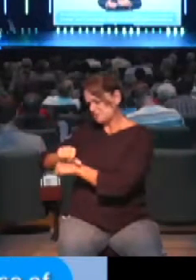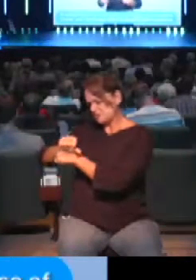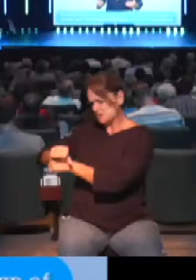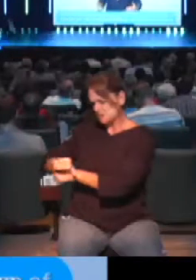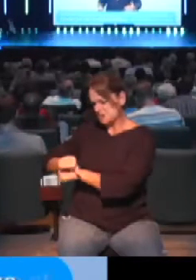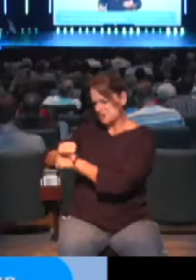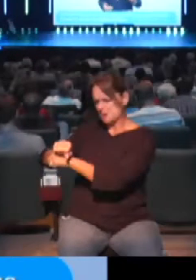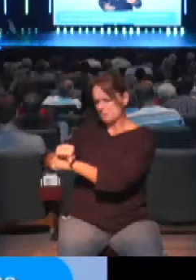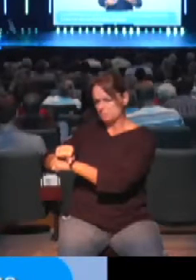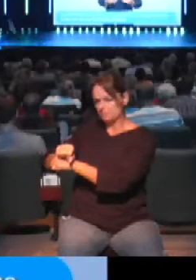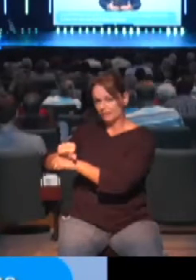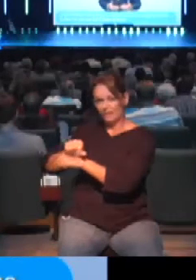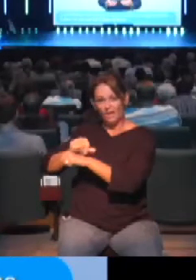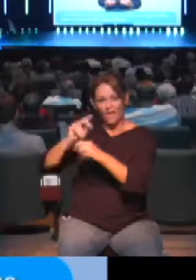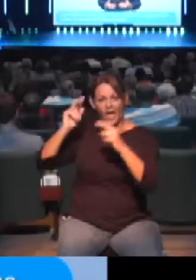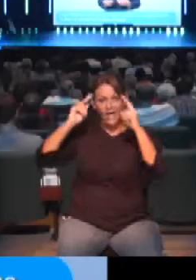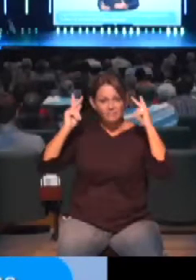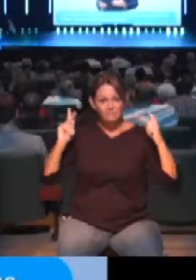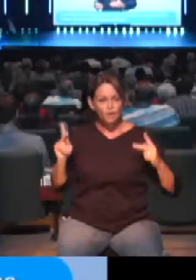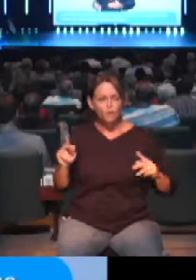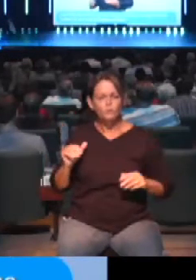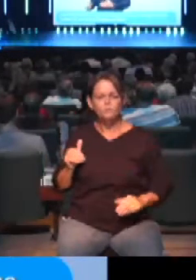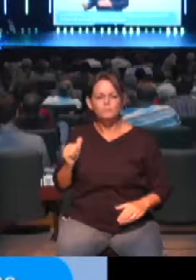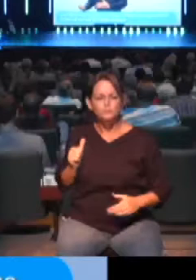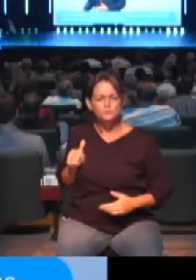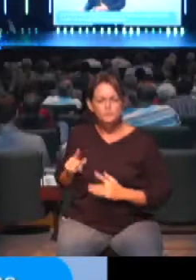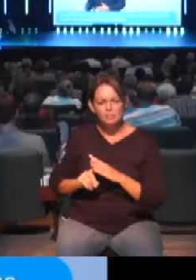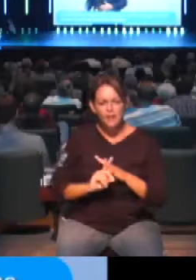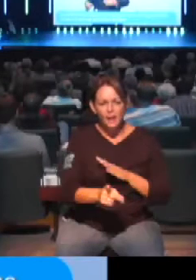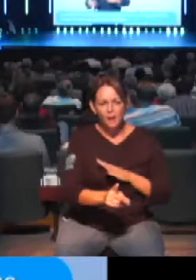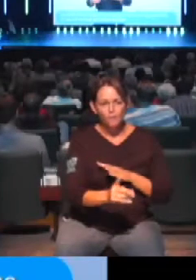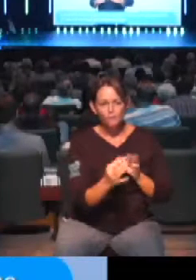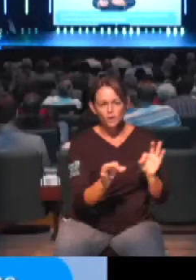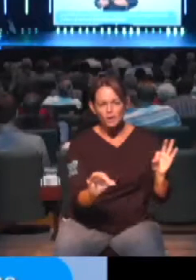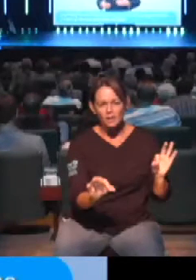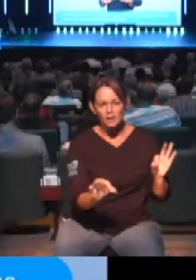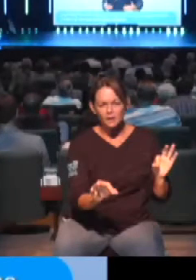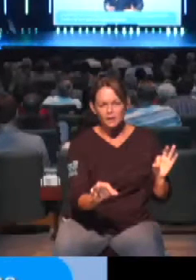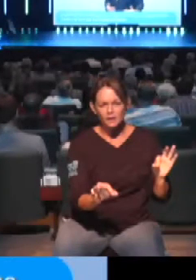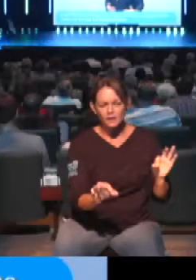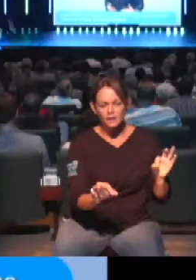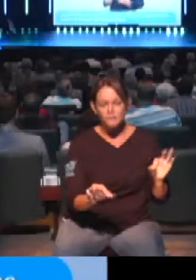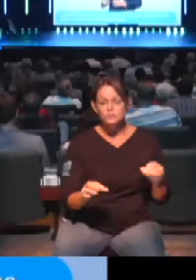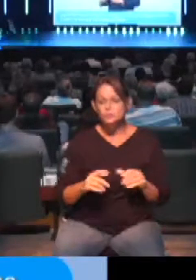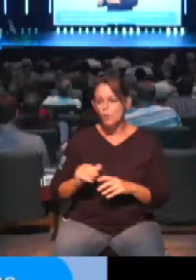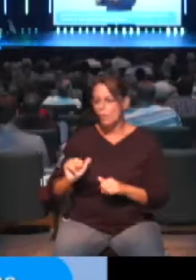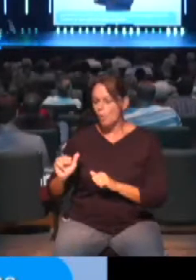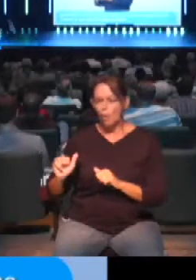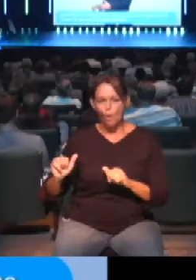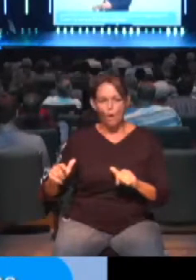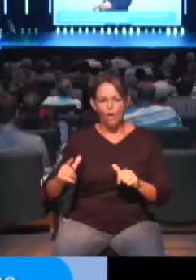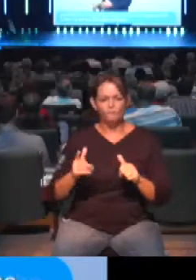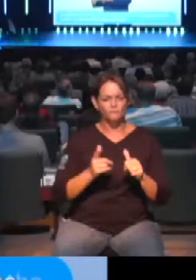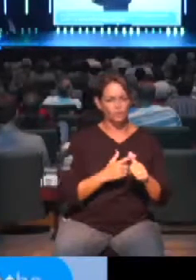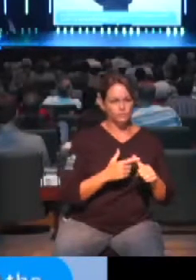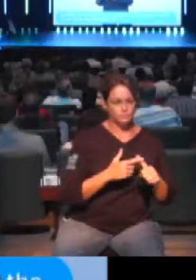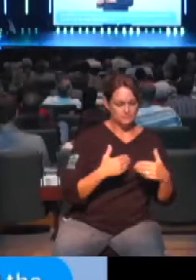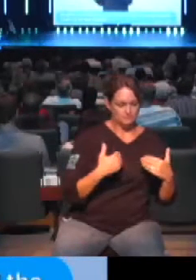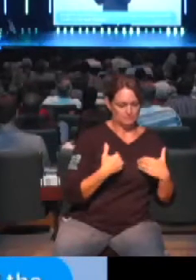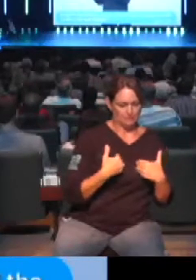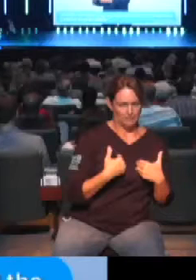stubborn about letting us go, that the Lord killed all the firstborn in the land of Egypt, both the firstborn of man and the firstborn of